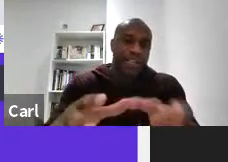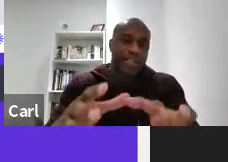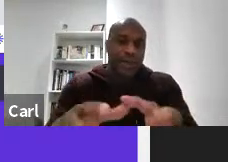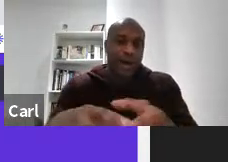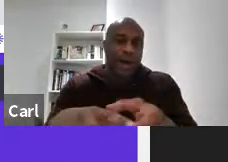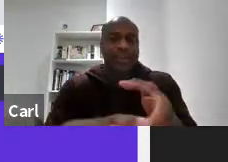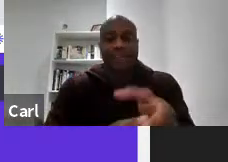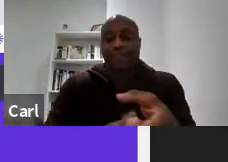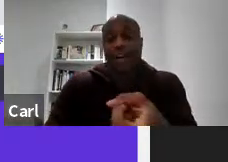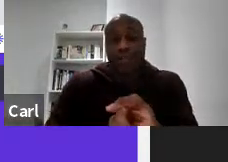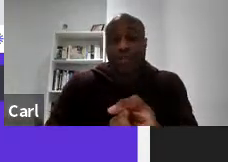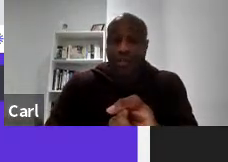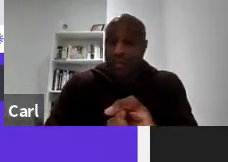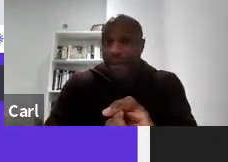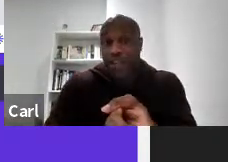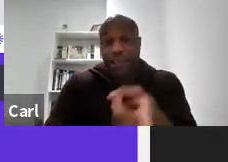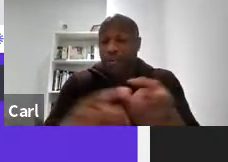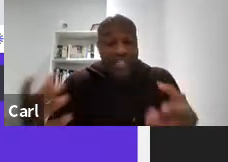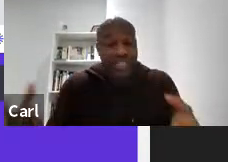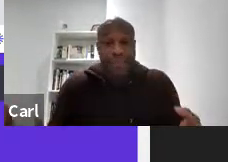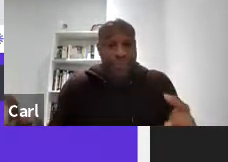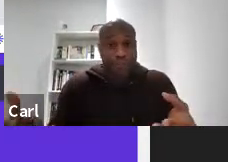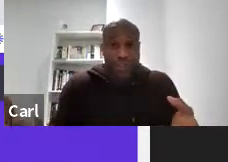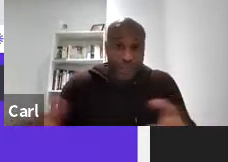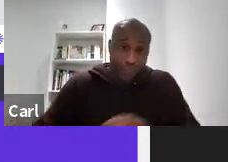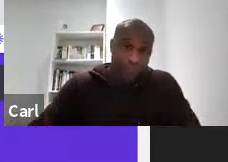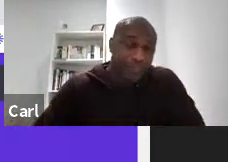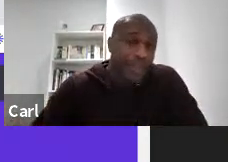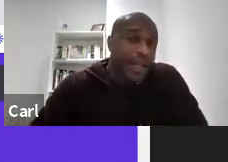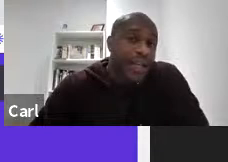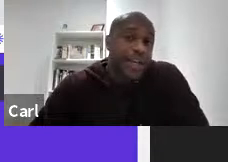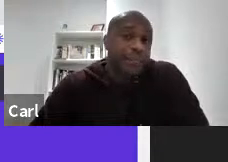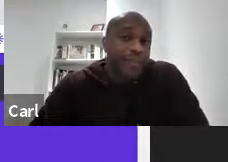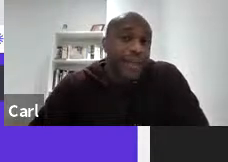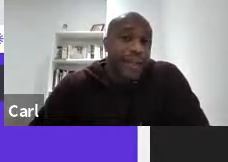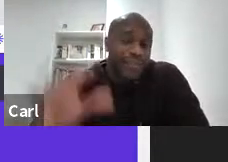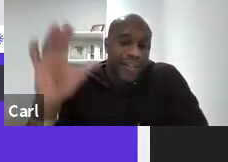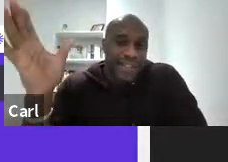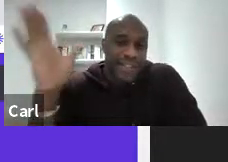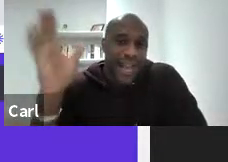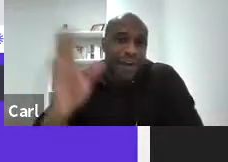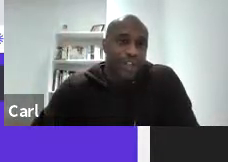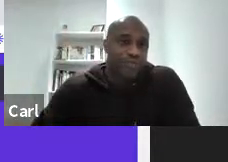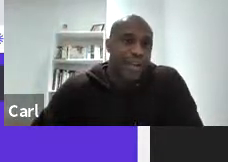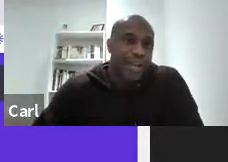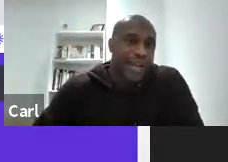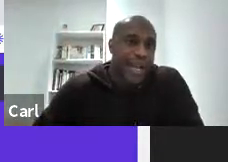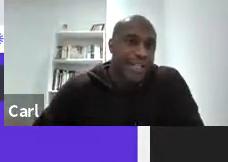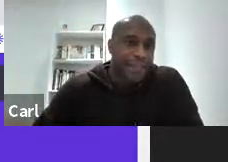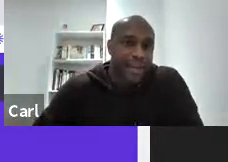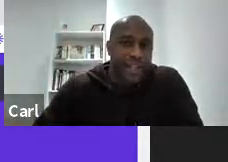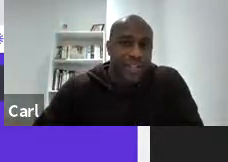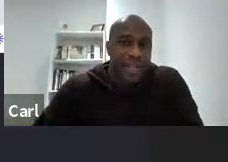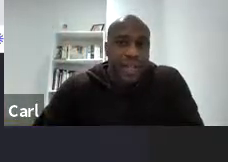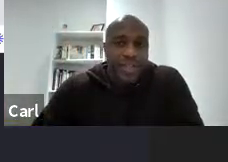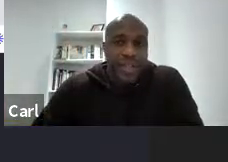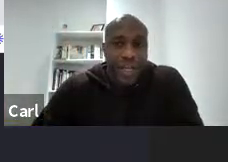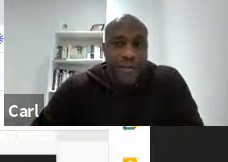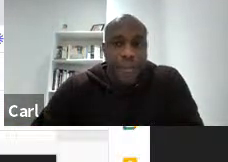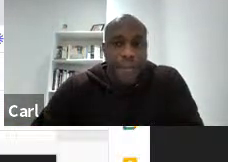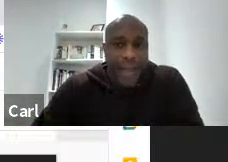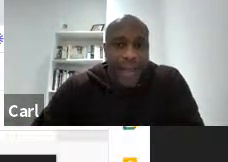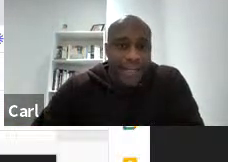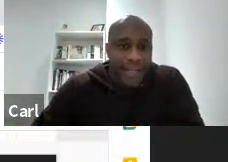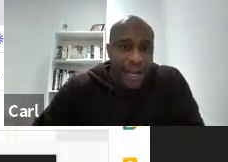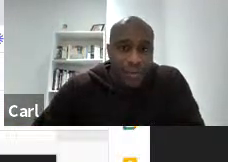but I really do either advise you using MailChimp or just a simple spreadsheet. So that's how to create a landing page. To